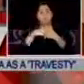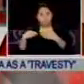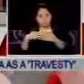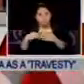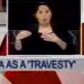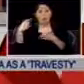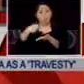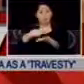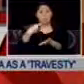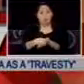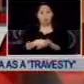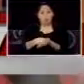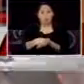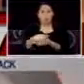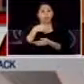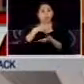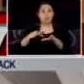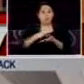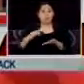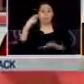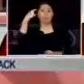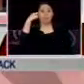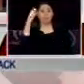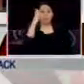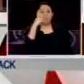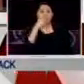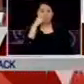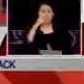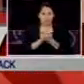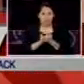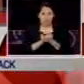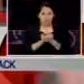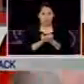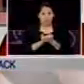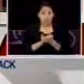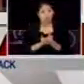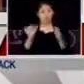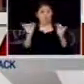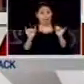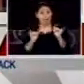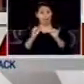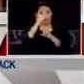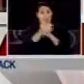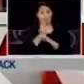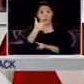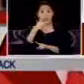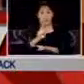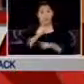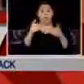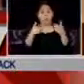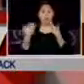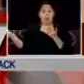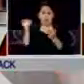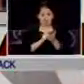Corona and or Cristina Corona. On the same date, the prosecution filed another request for issuance of subpoena seeking